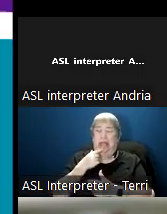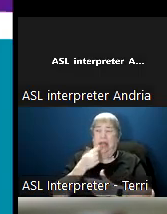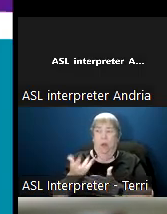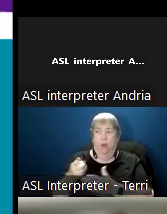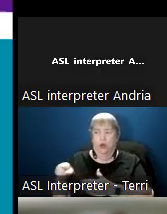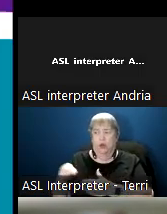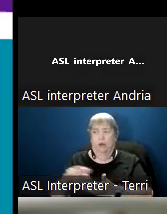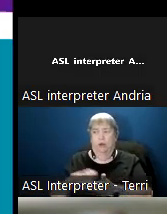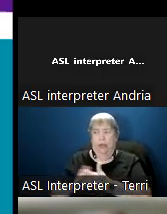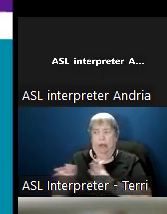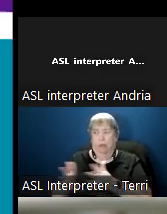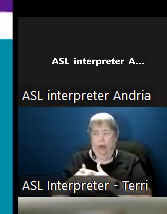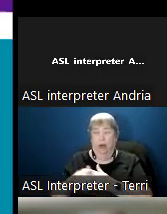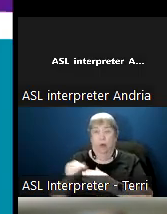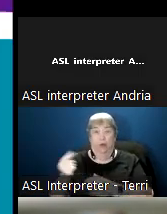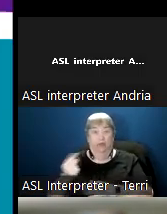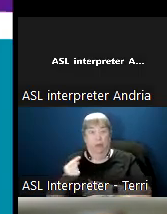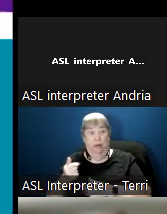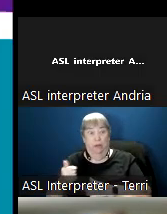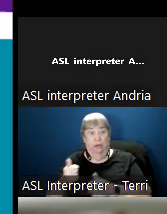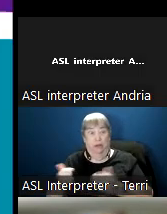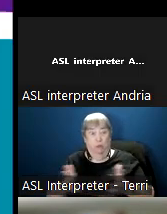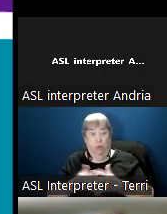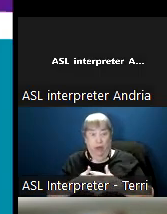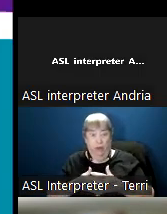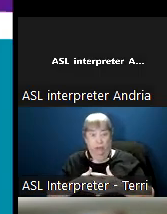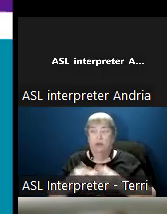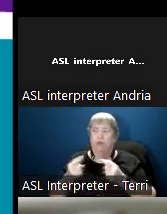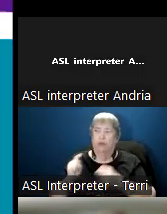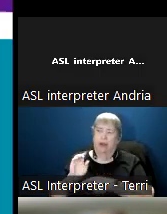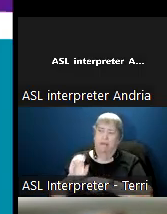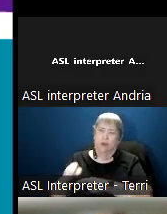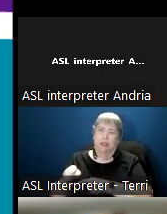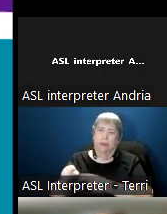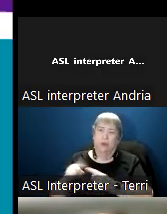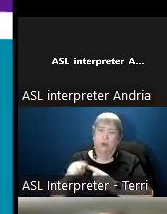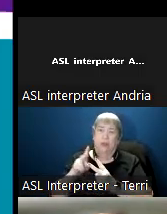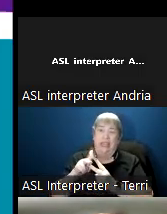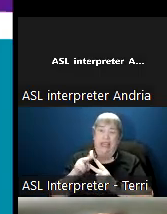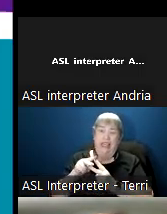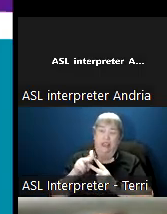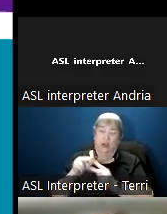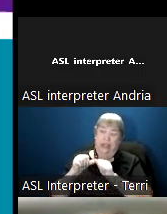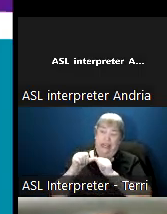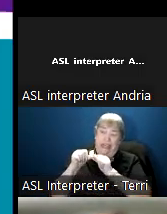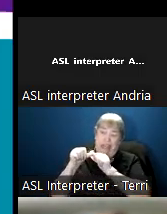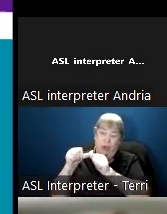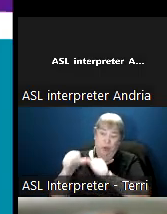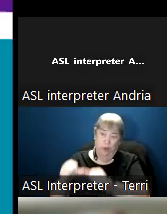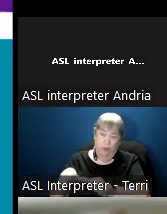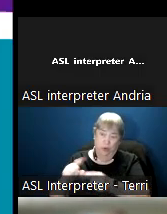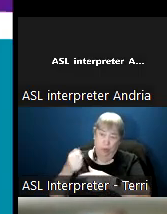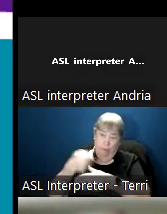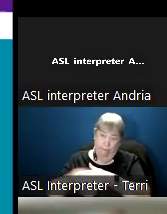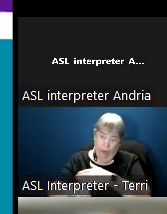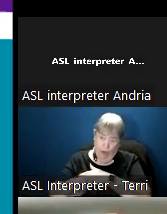or if somebody is pregnant, trying to force them to either carry a baby to term against their will